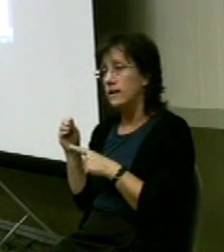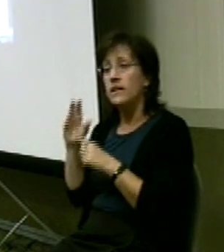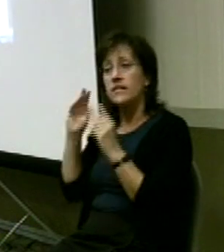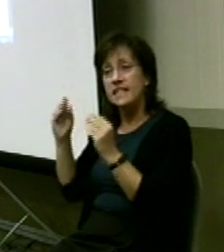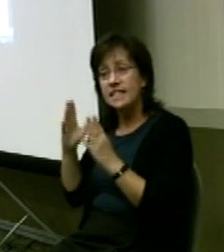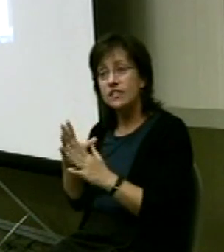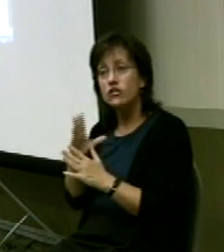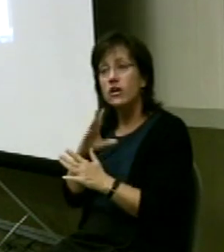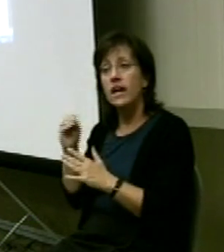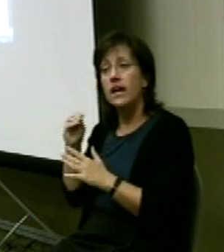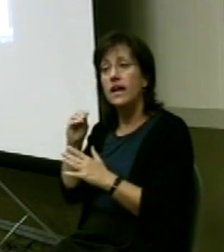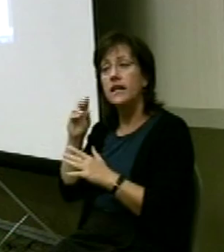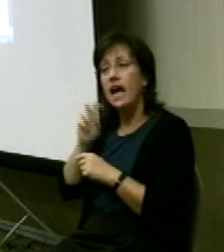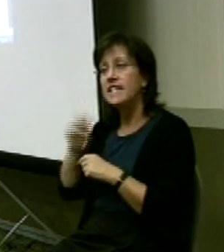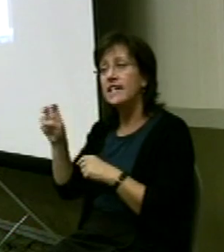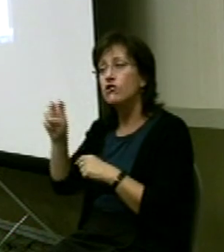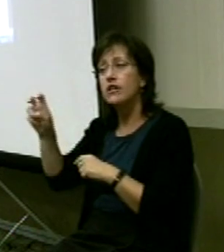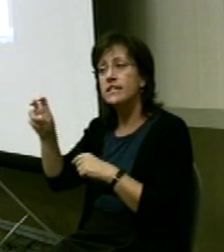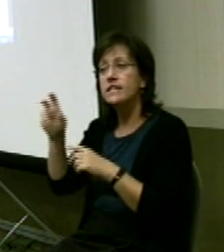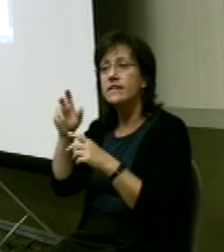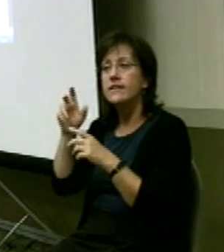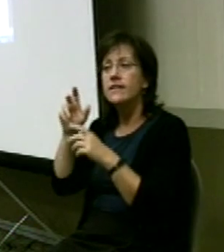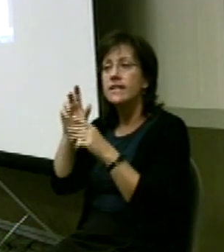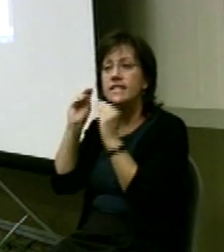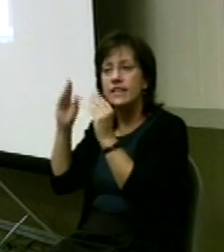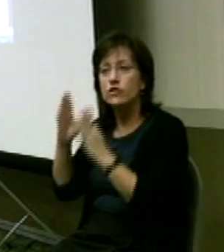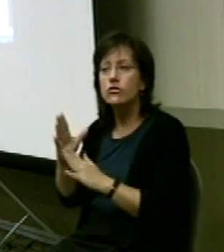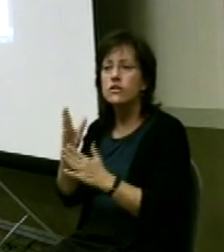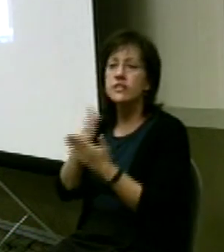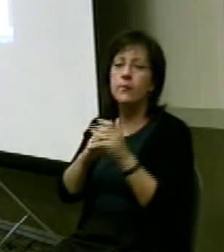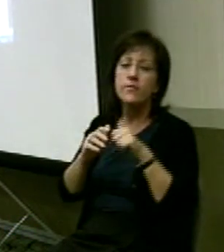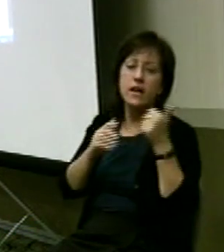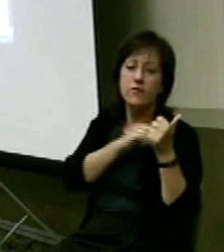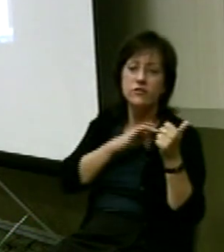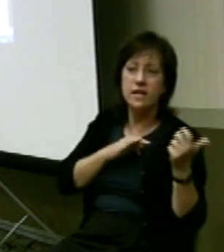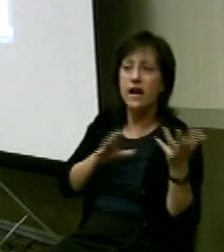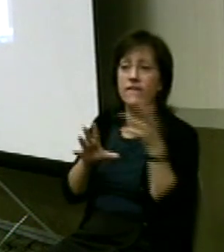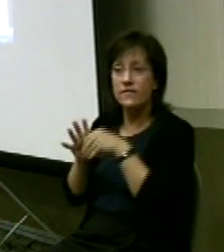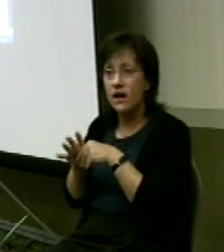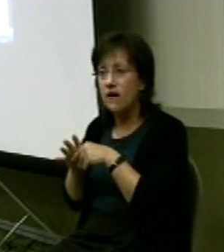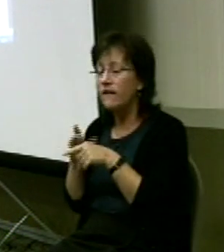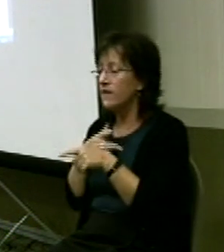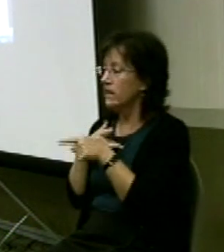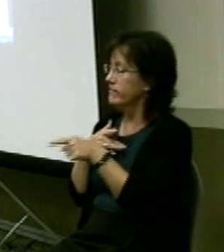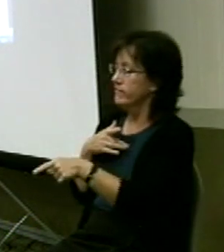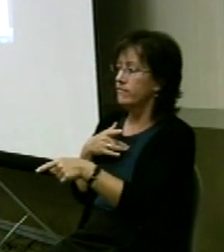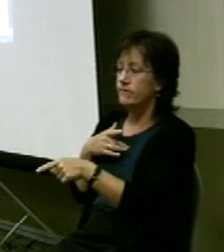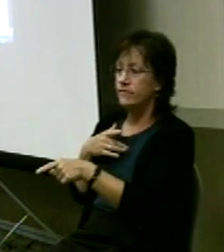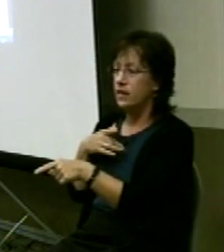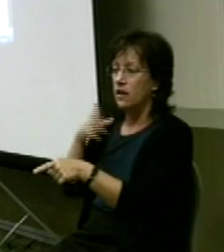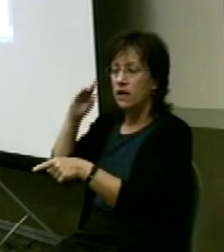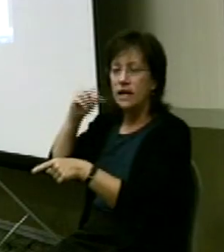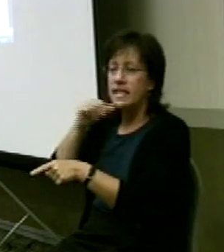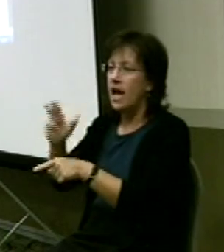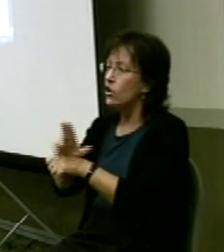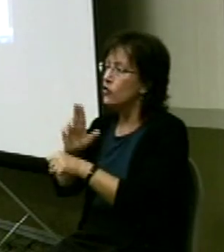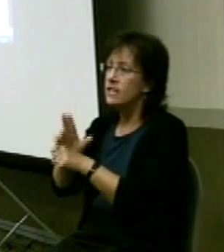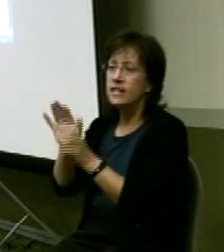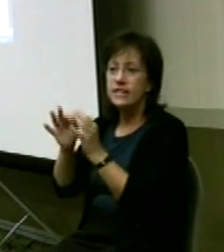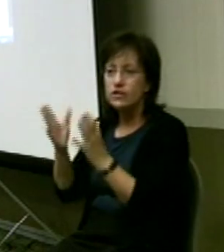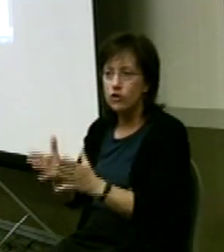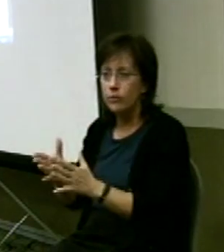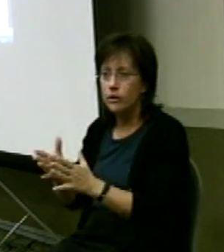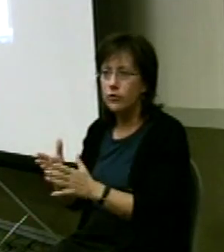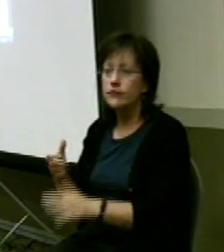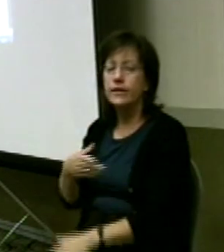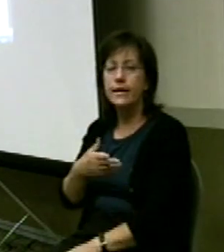the teacher and the itinerant teacher and some of the other staff involved feel that he does not utilize that interpreter. So